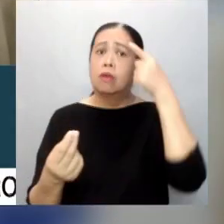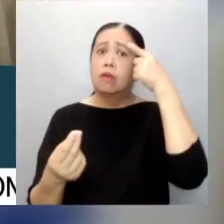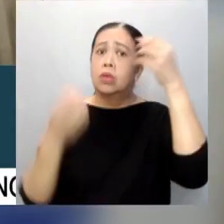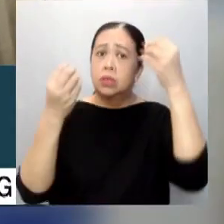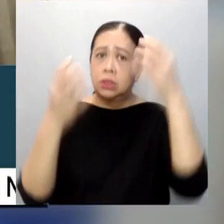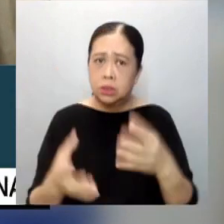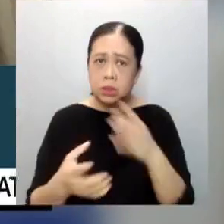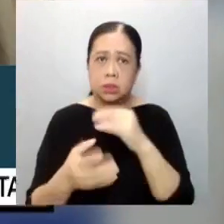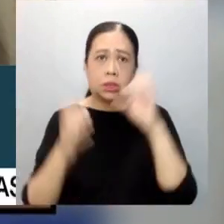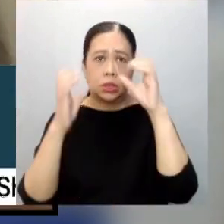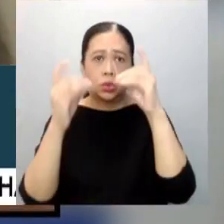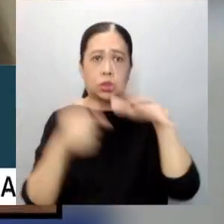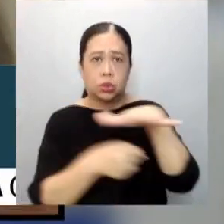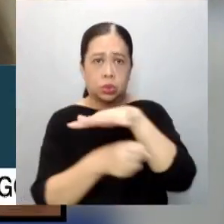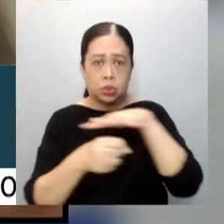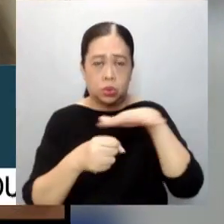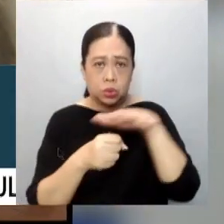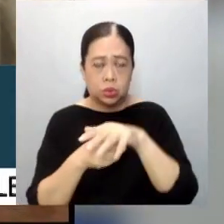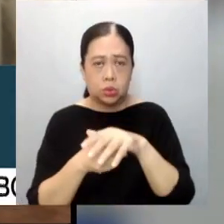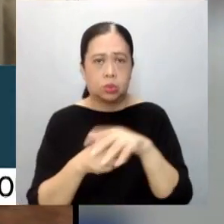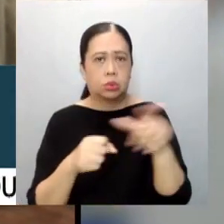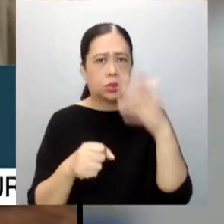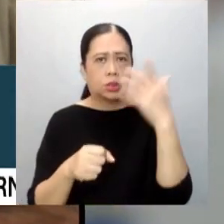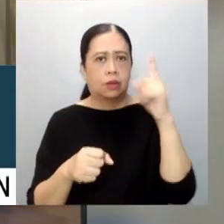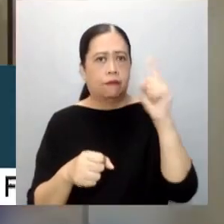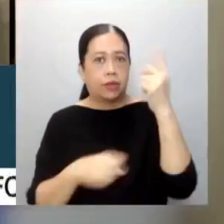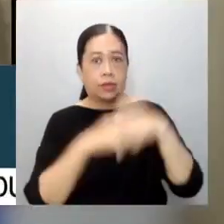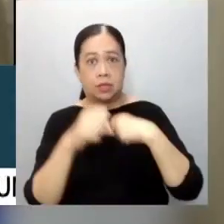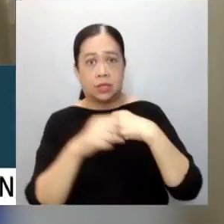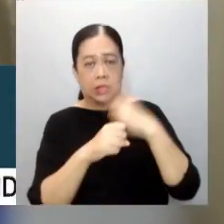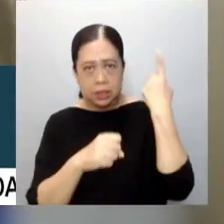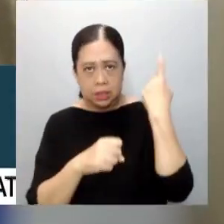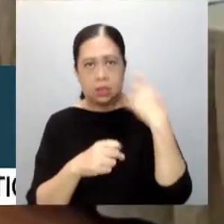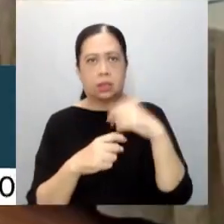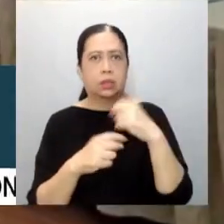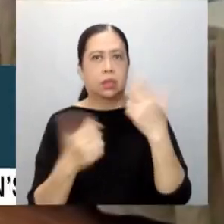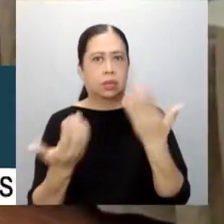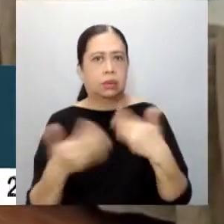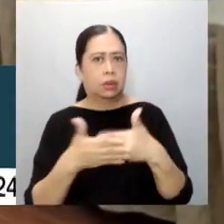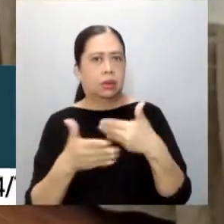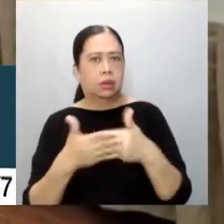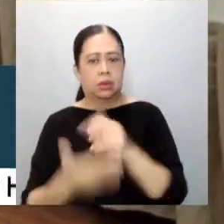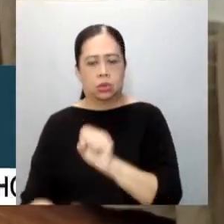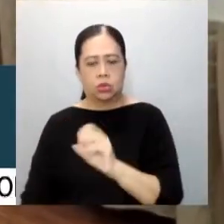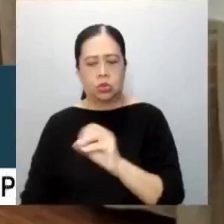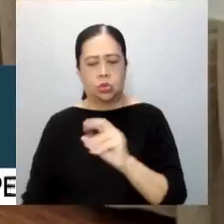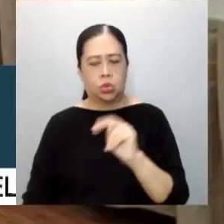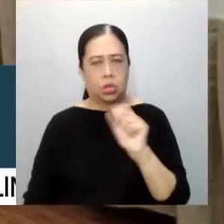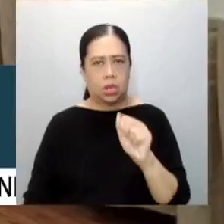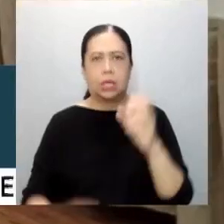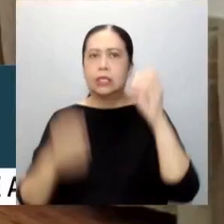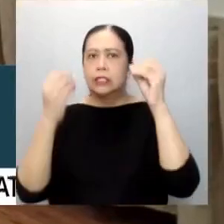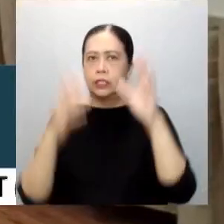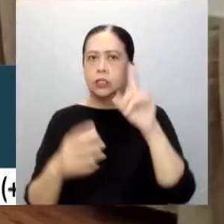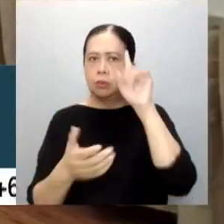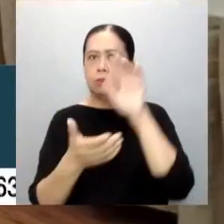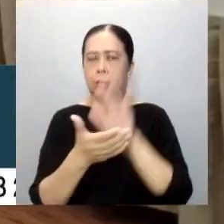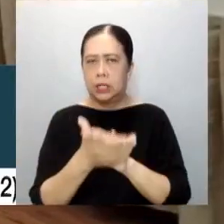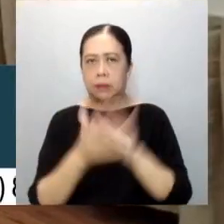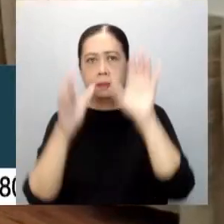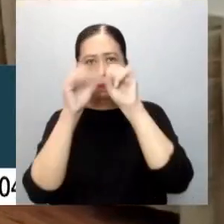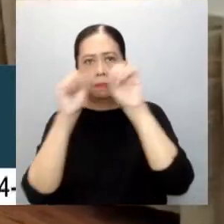education sector. On his first year in office and amid the upcoming SONA, teachers believe President Marcos